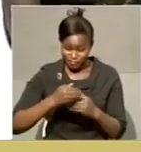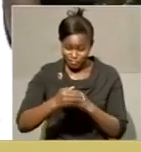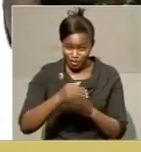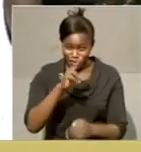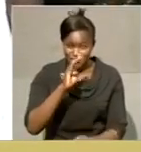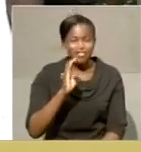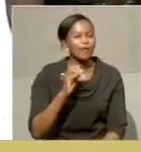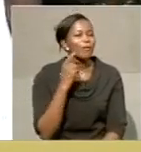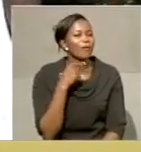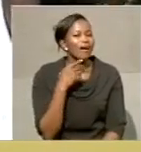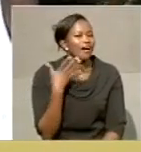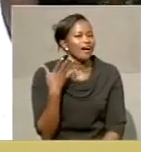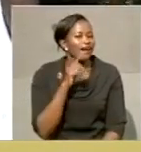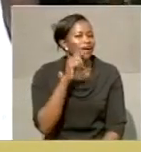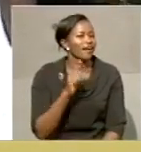UBC?